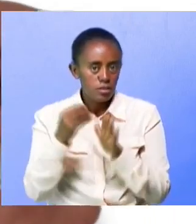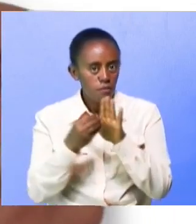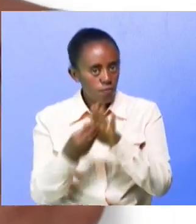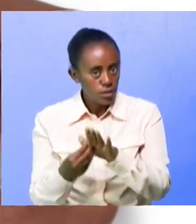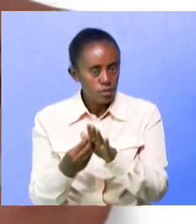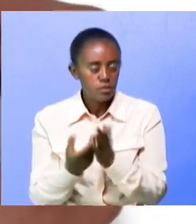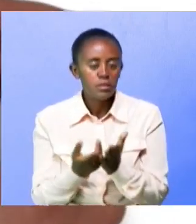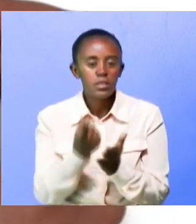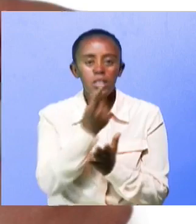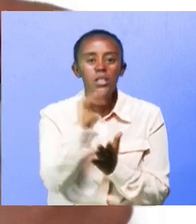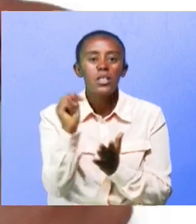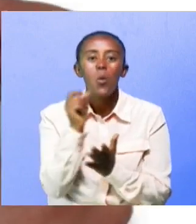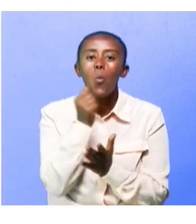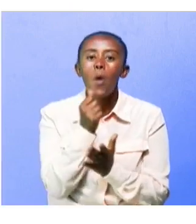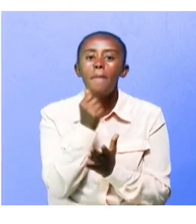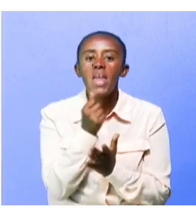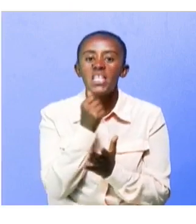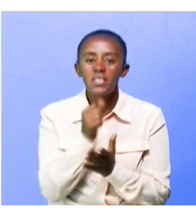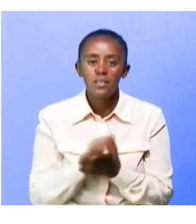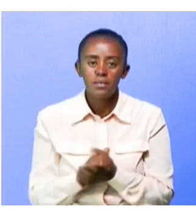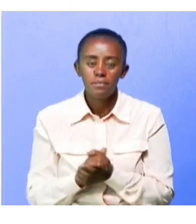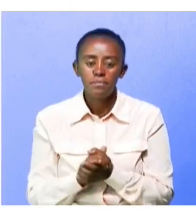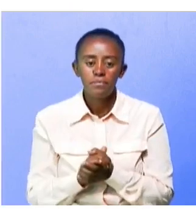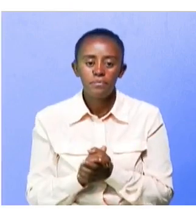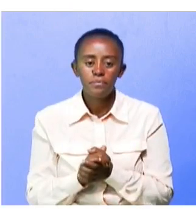the women's